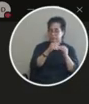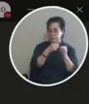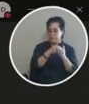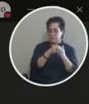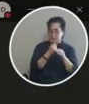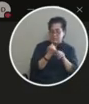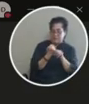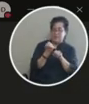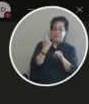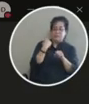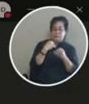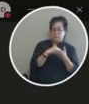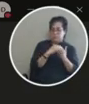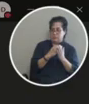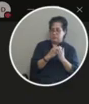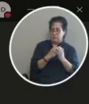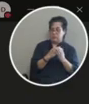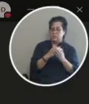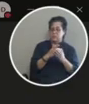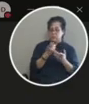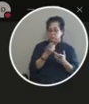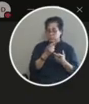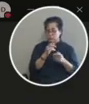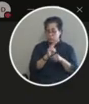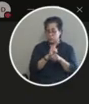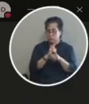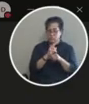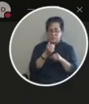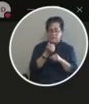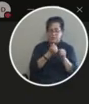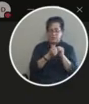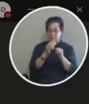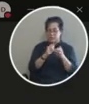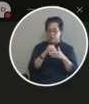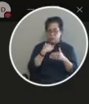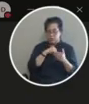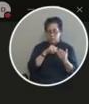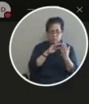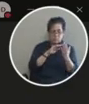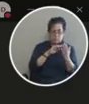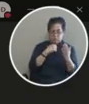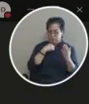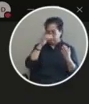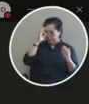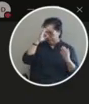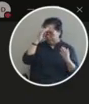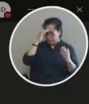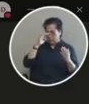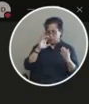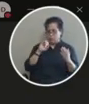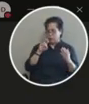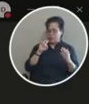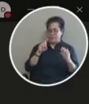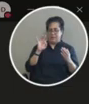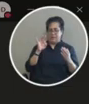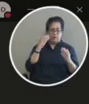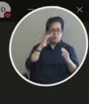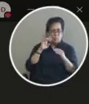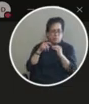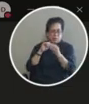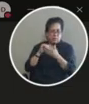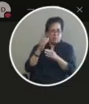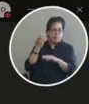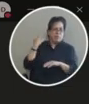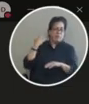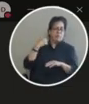year's budget in order to account for anything that we might encounter. We did not know we were going to encounter COVID-19. So we